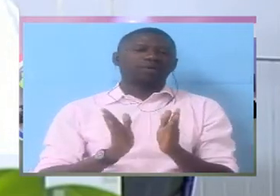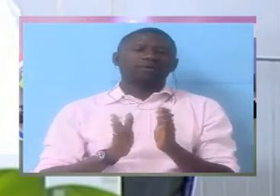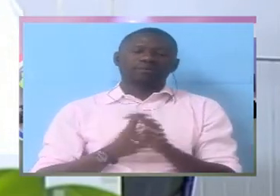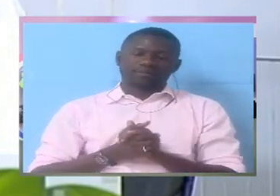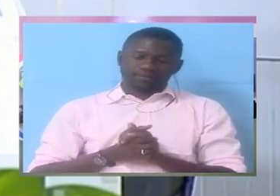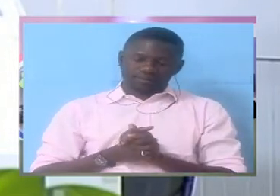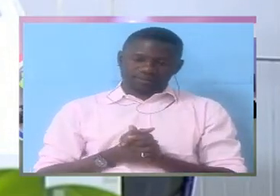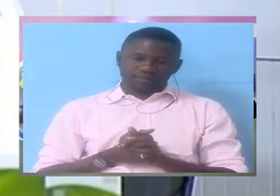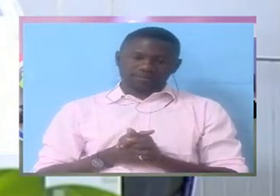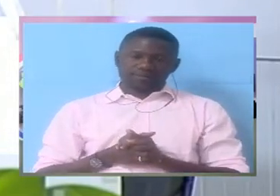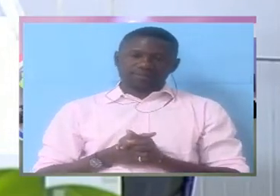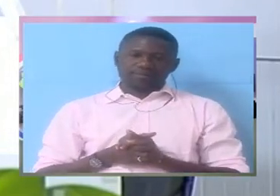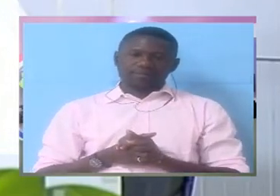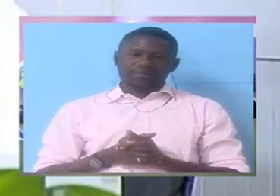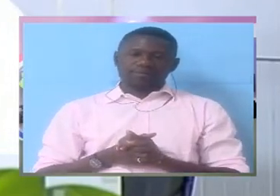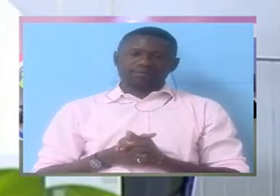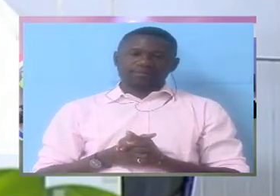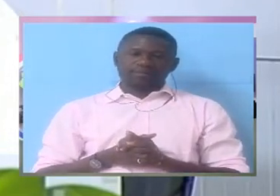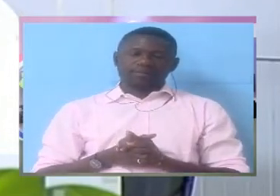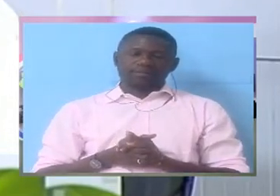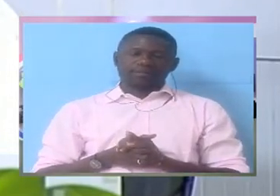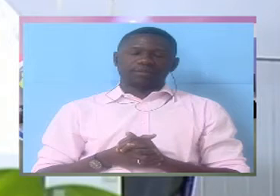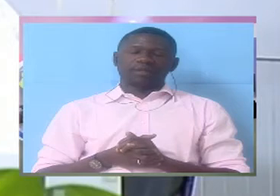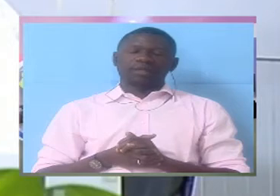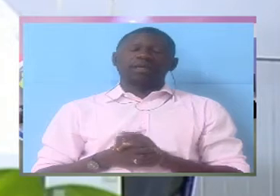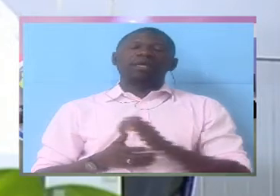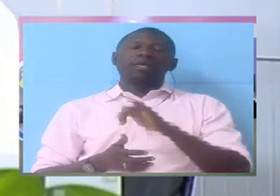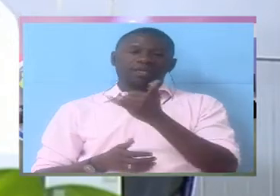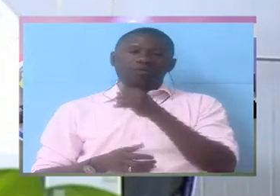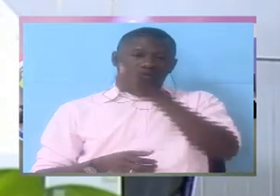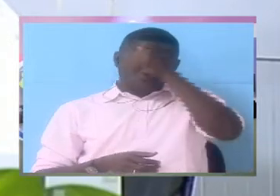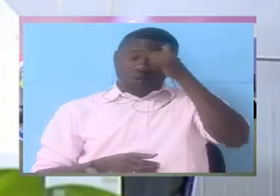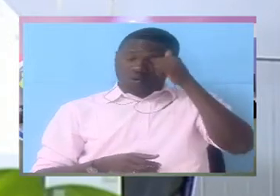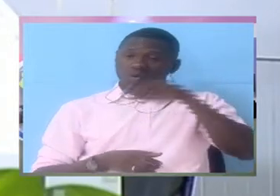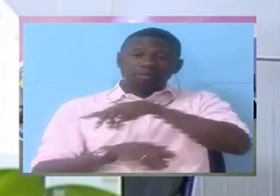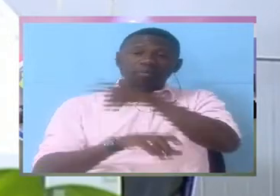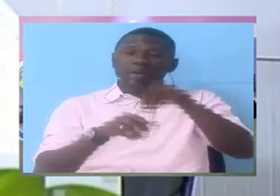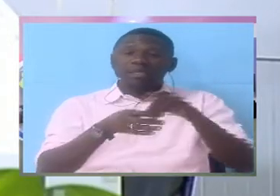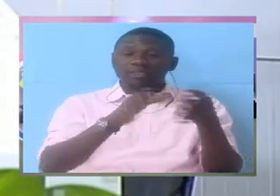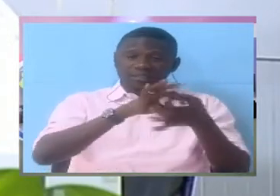There are divisions interlinked. But all